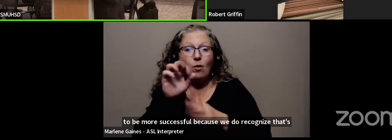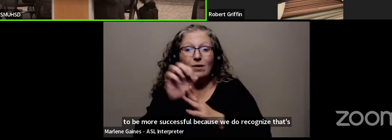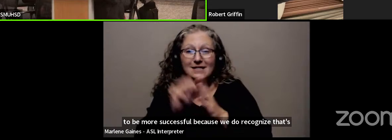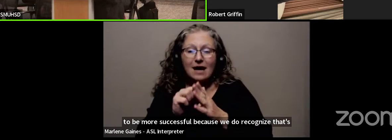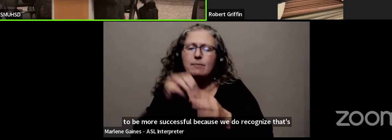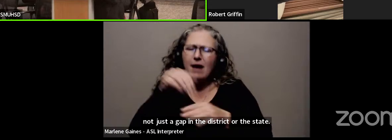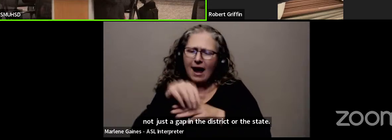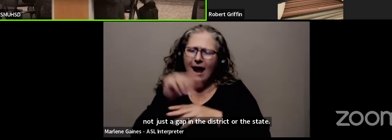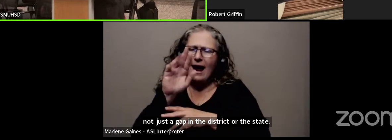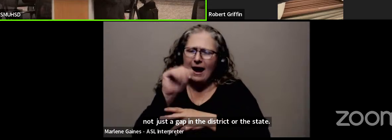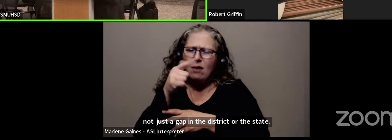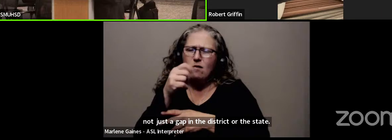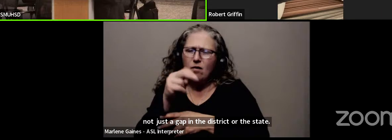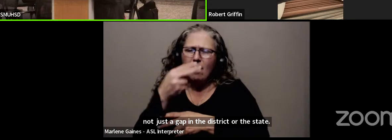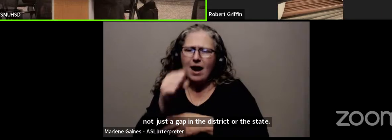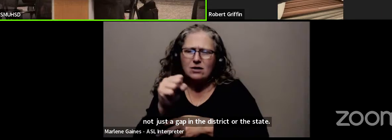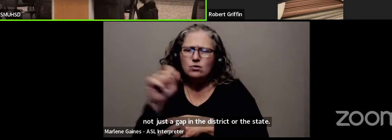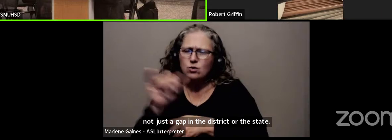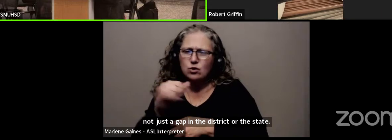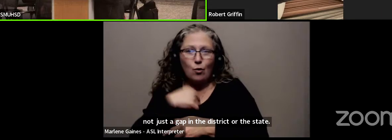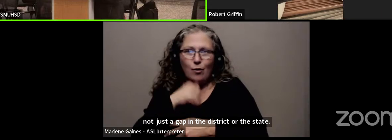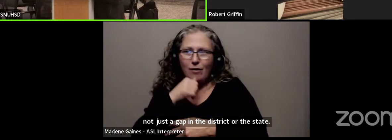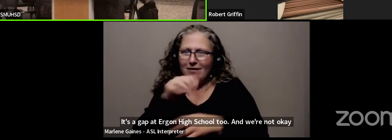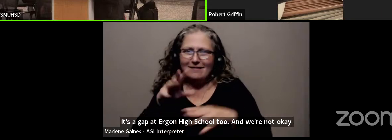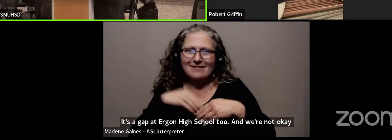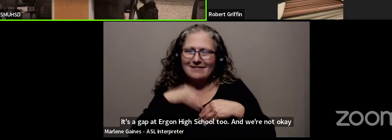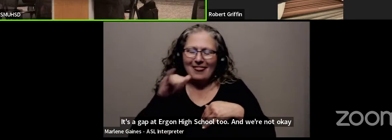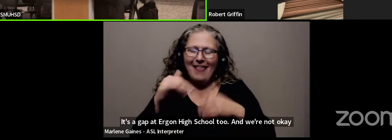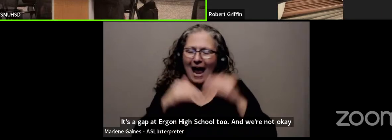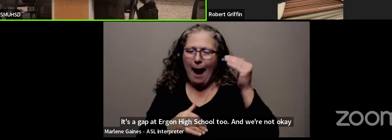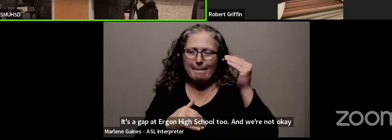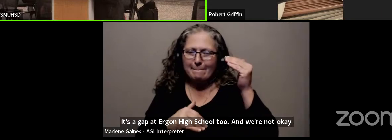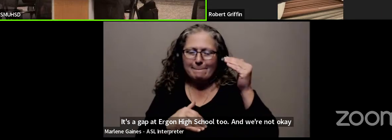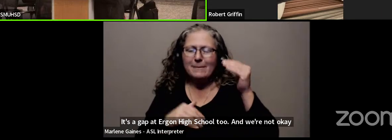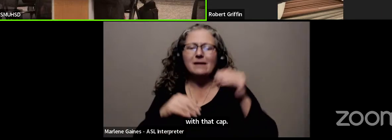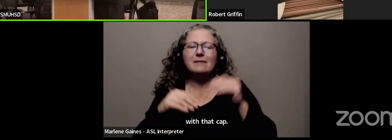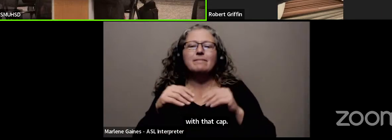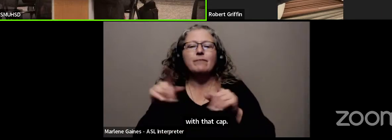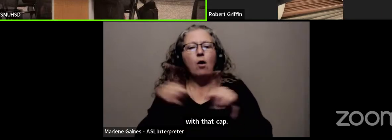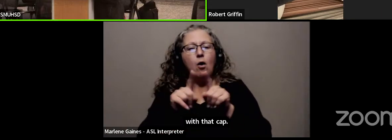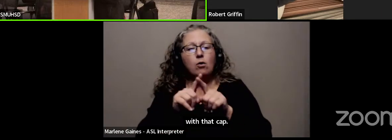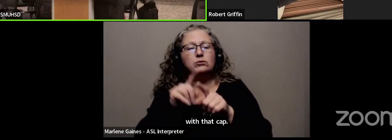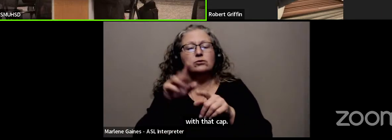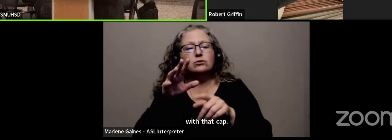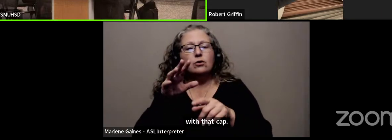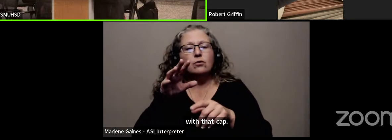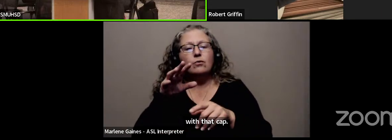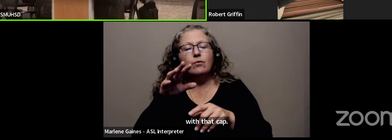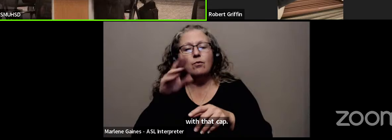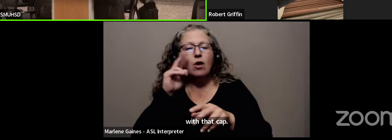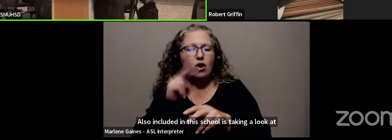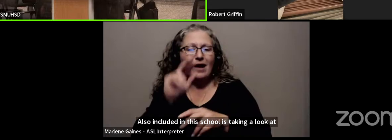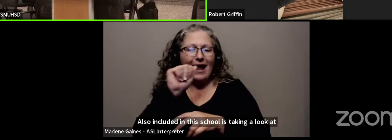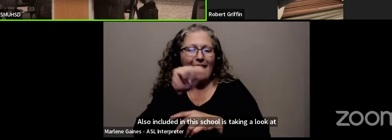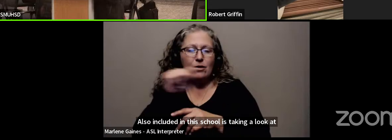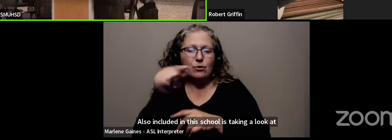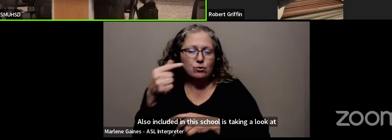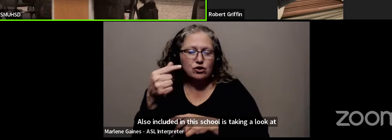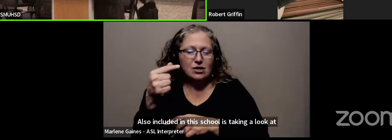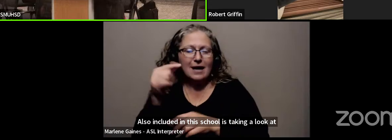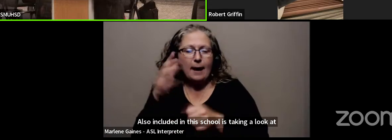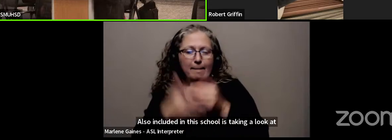too. And we're not okay with that gap. Also included in this goal is taking a look at our A to G completion